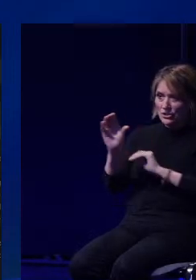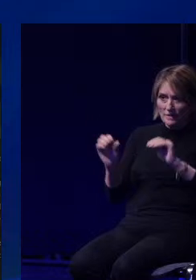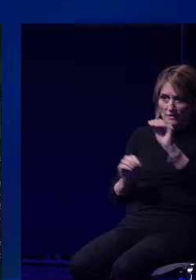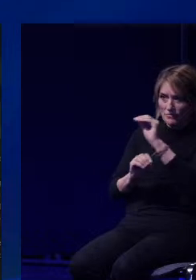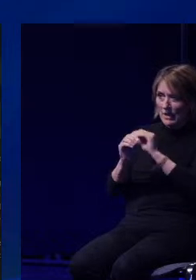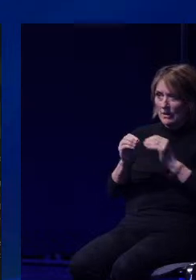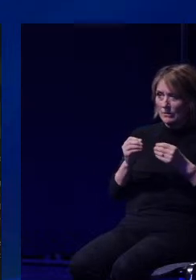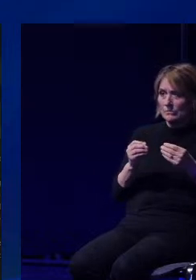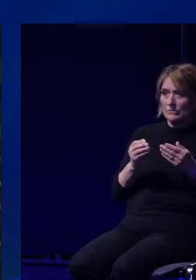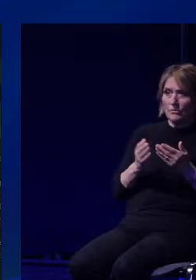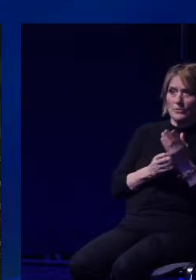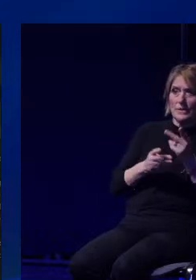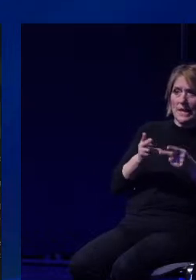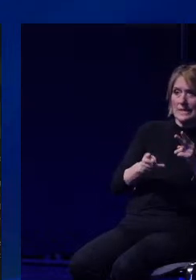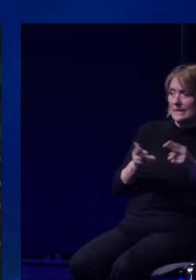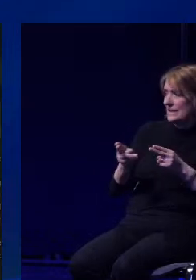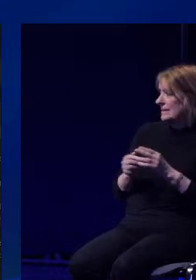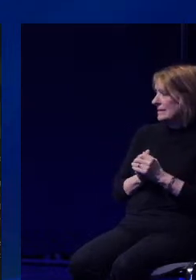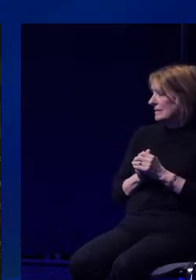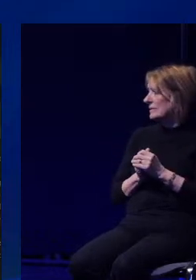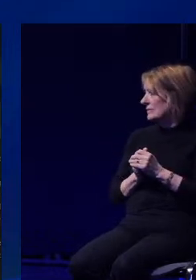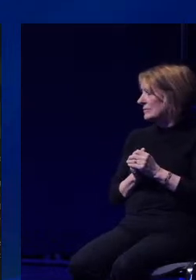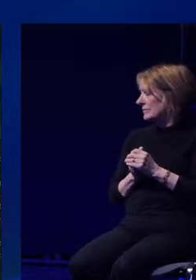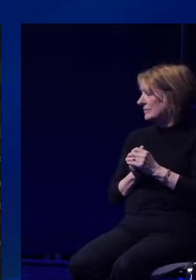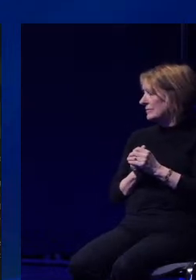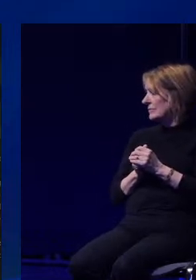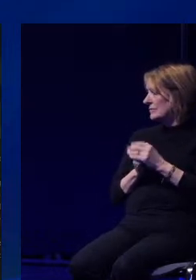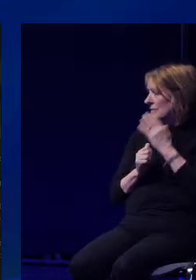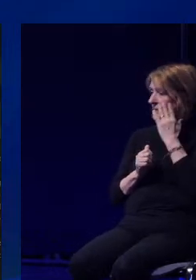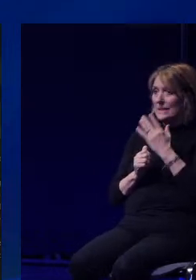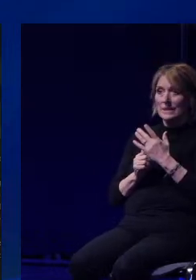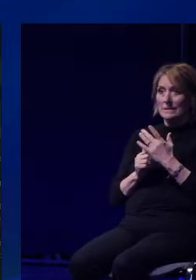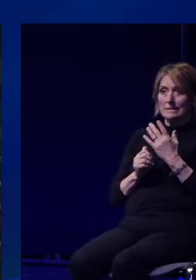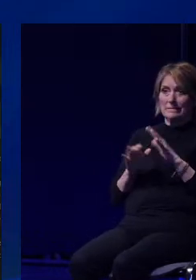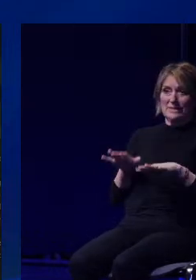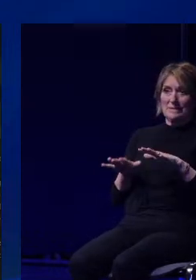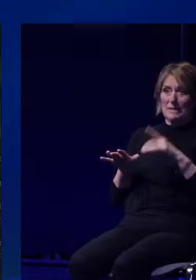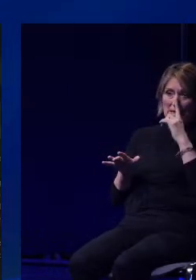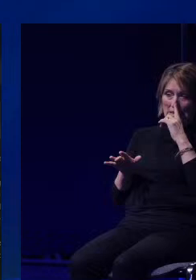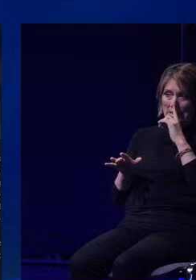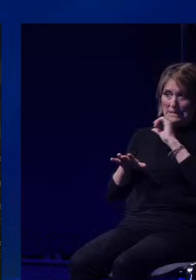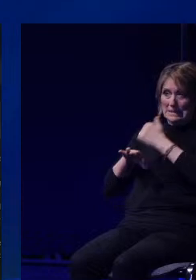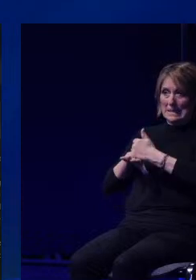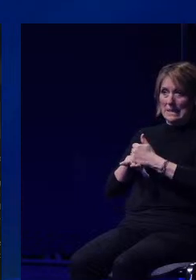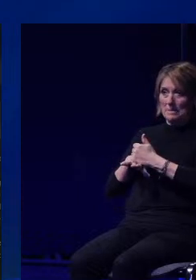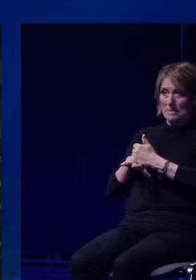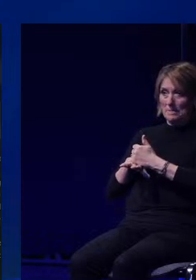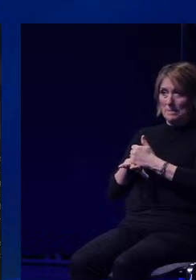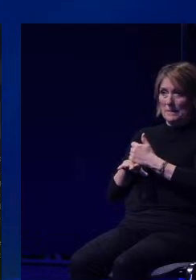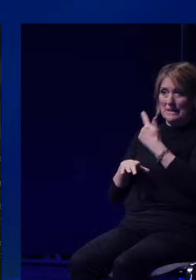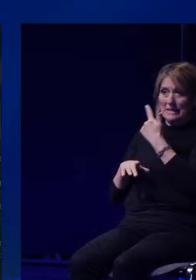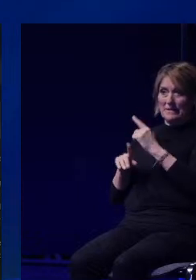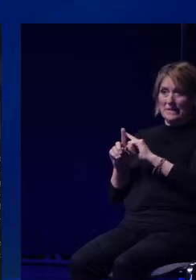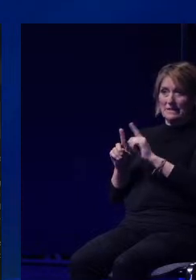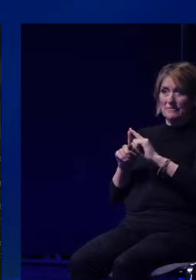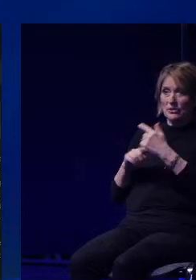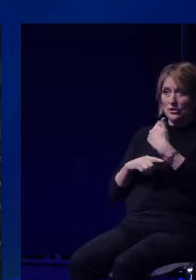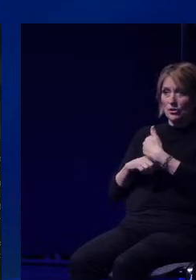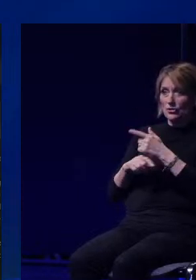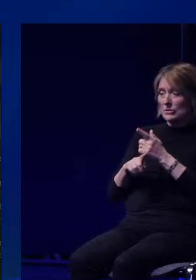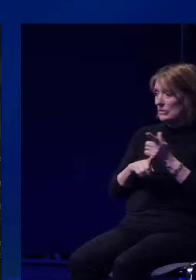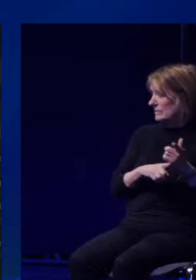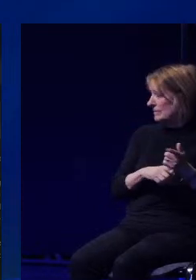edit. So in a similar way, right, I've just set up 7 shots, right? We go from this one to this one, which you go,